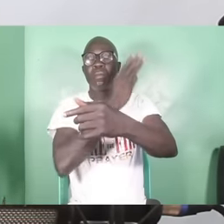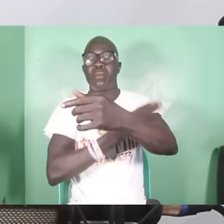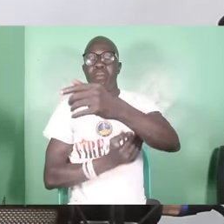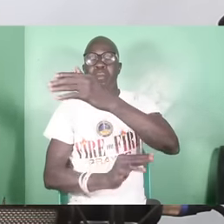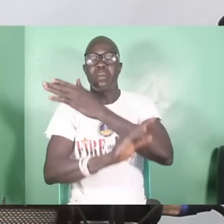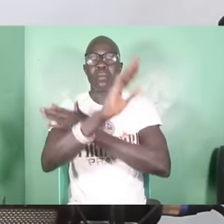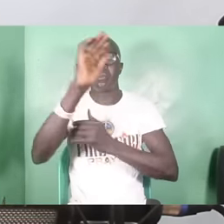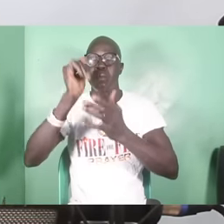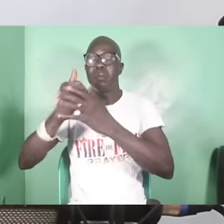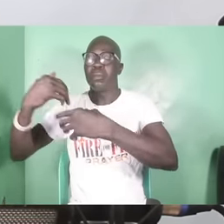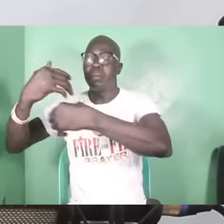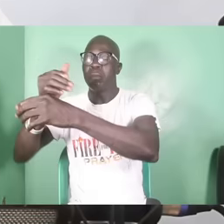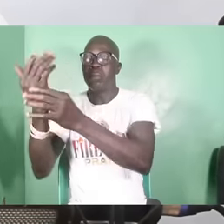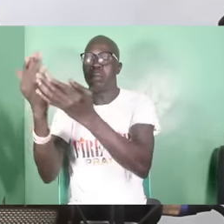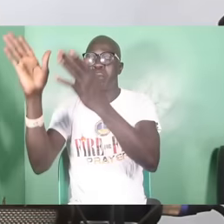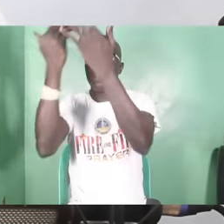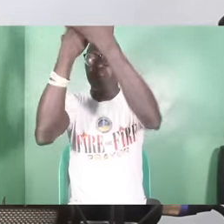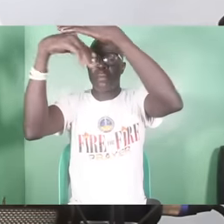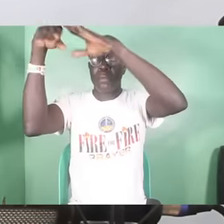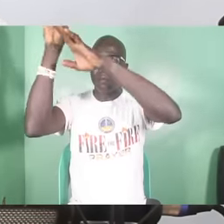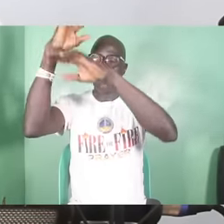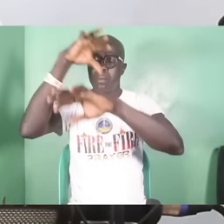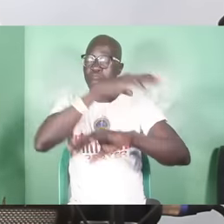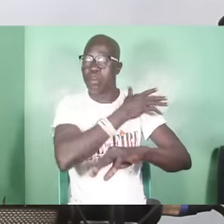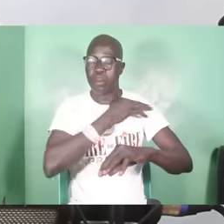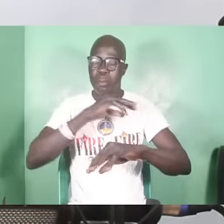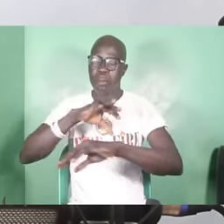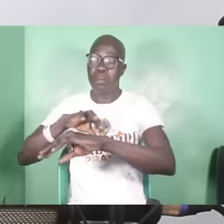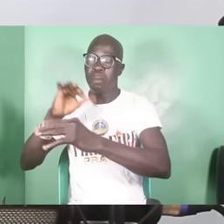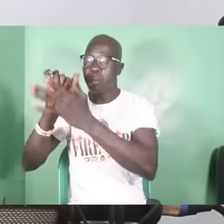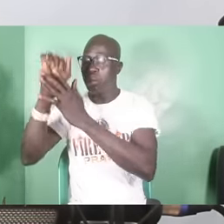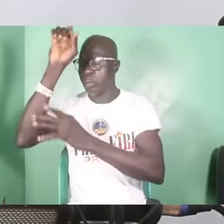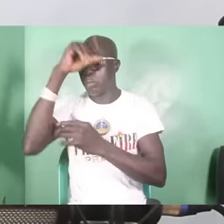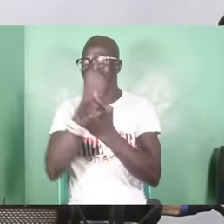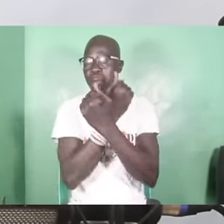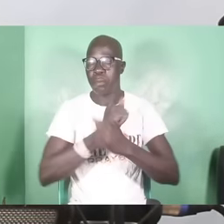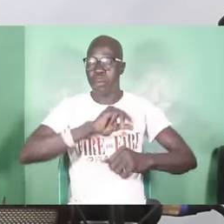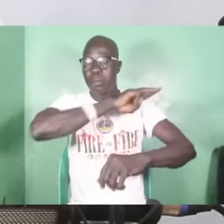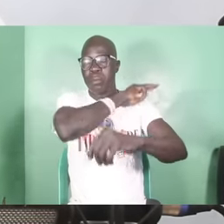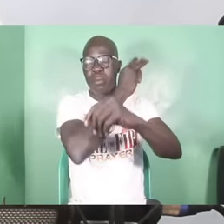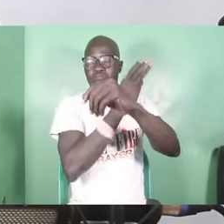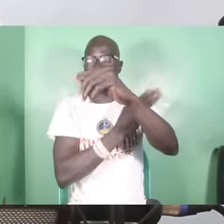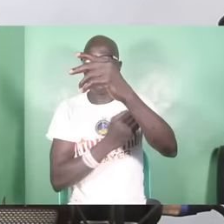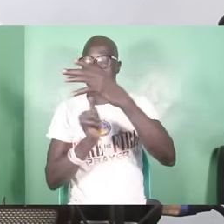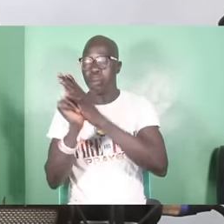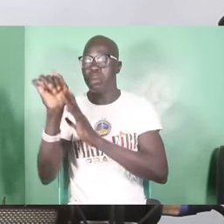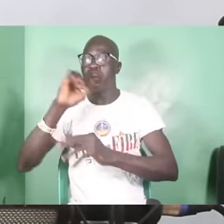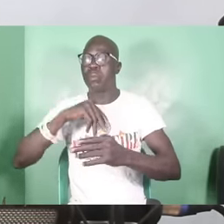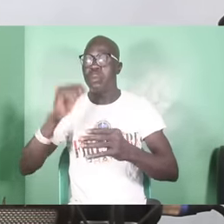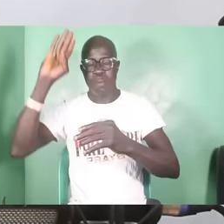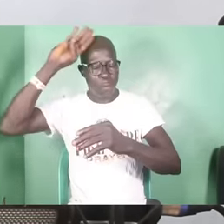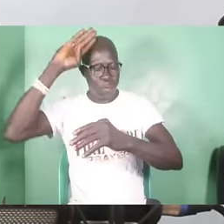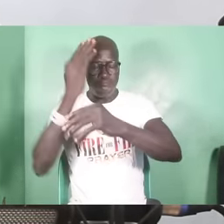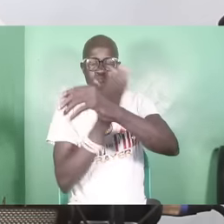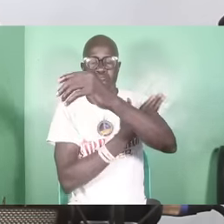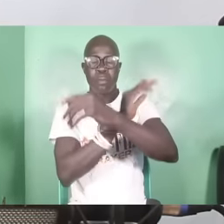To the Almighty God that created the heaven and the earth. And to the one that holds all power and might. The Son of